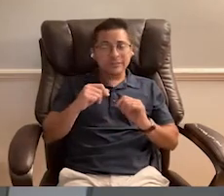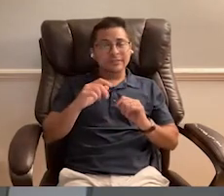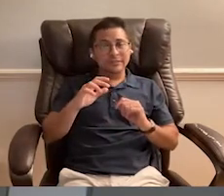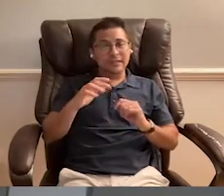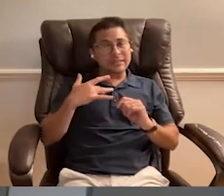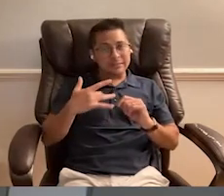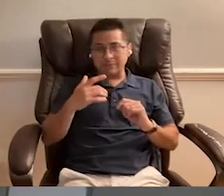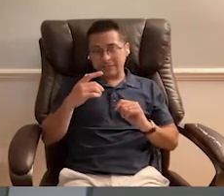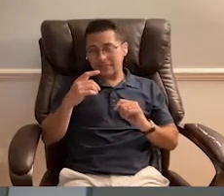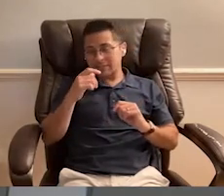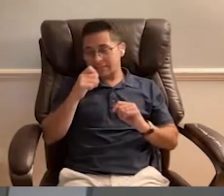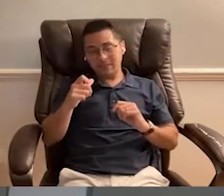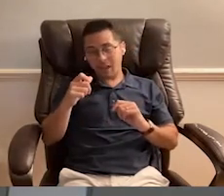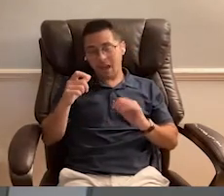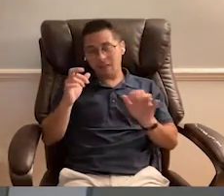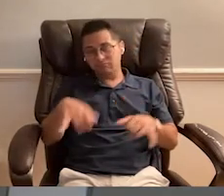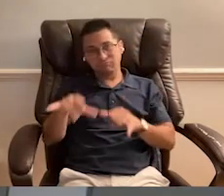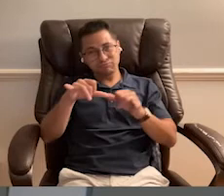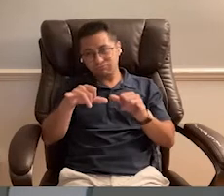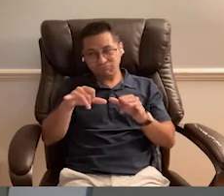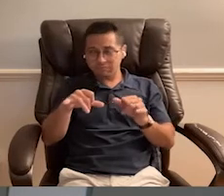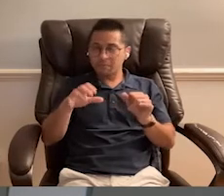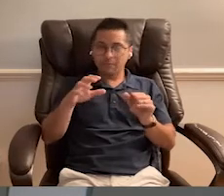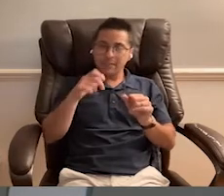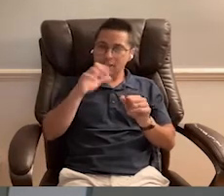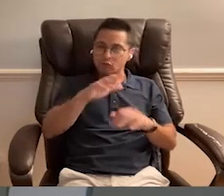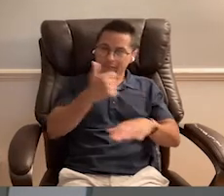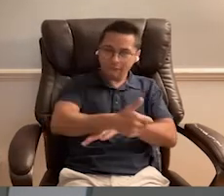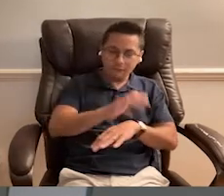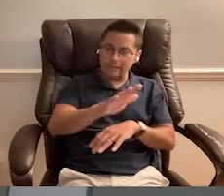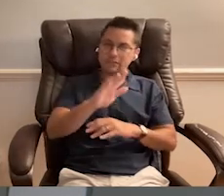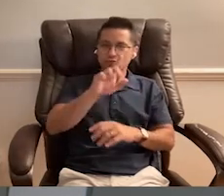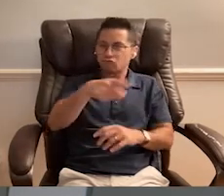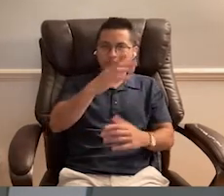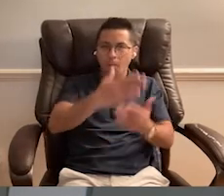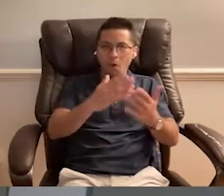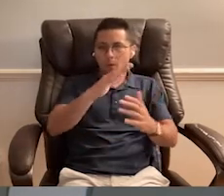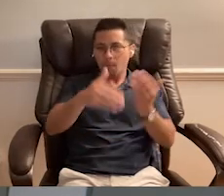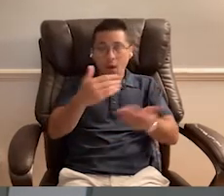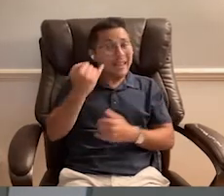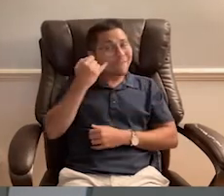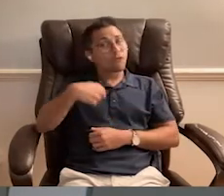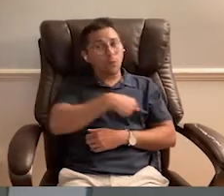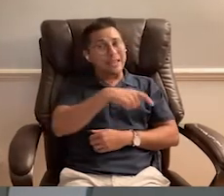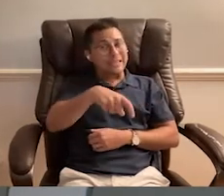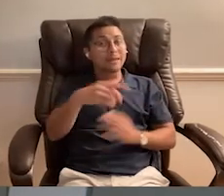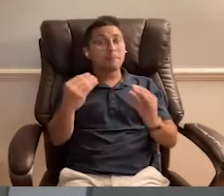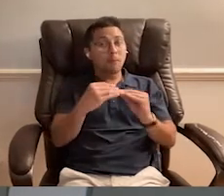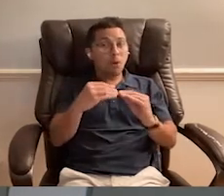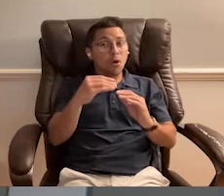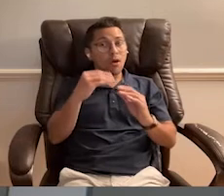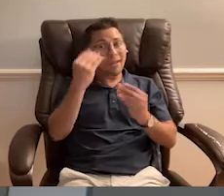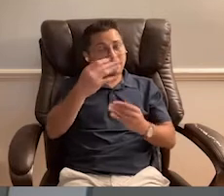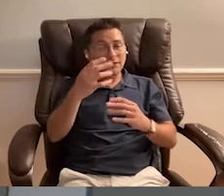as possible. Unfortunately, that's usually the exception rather than the norm, and that's nobody's fault. It's just part of the process. And